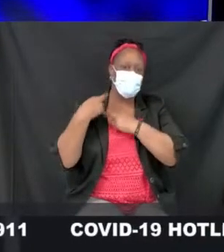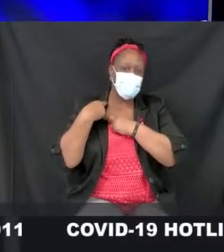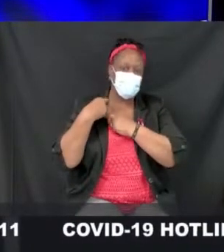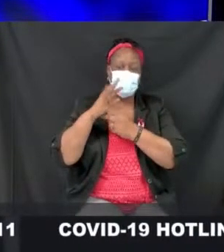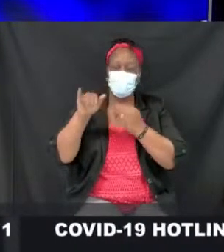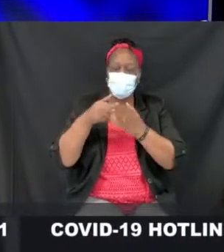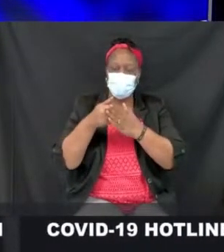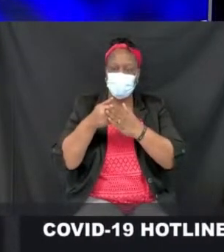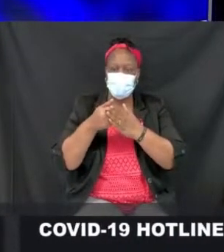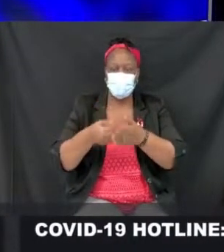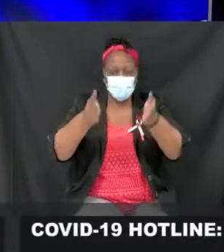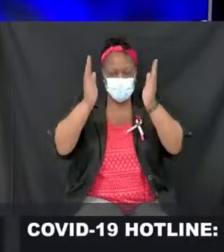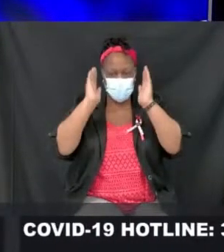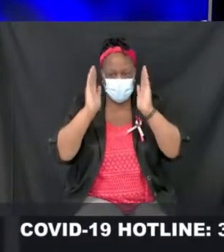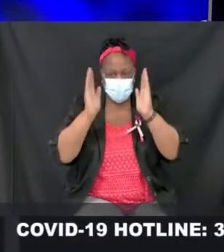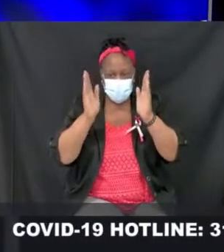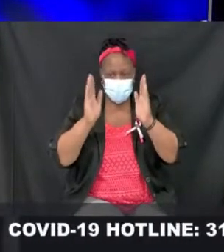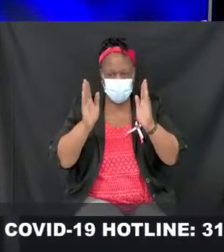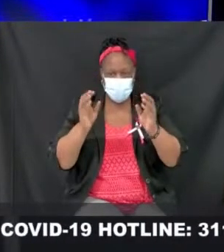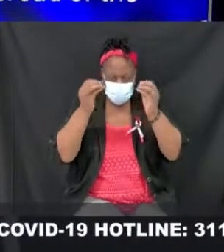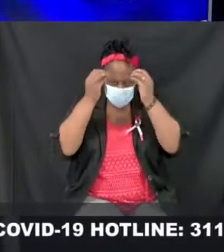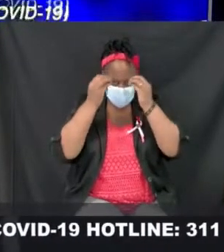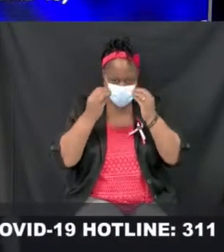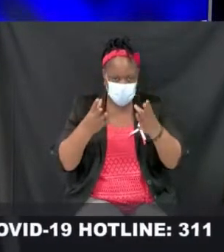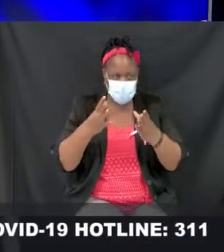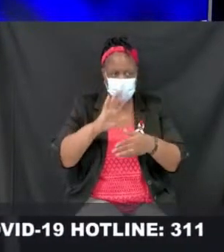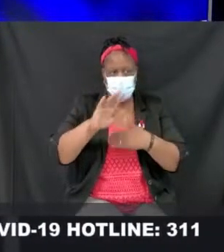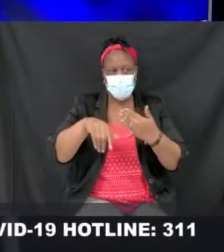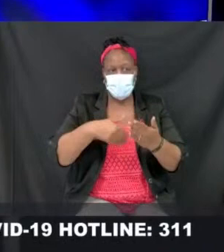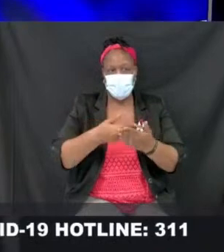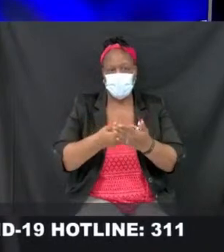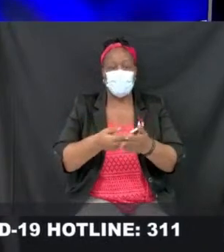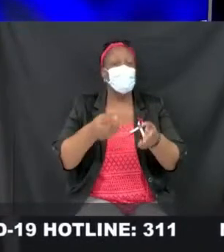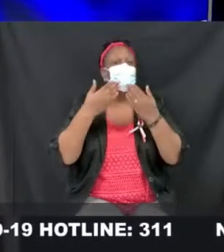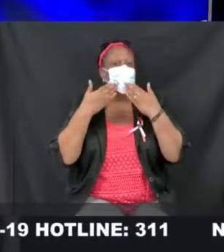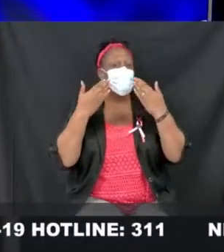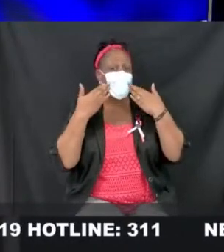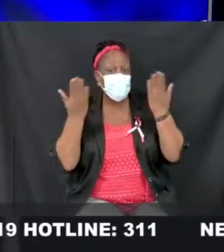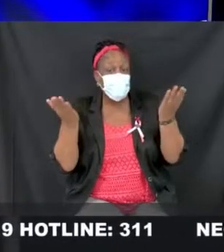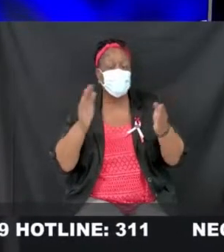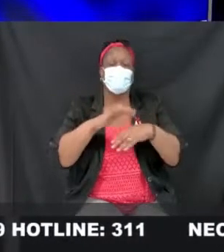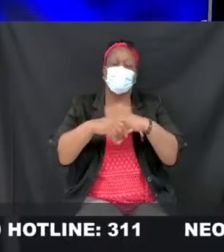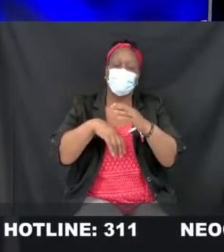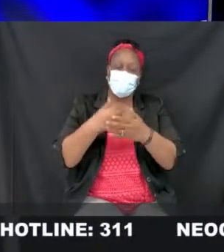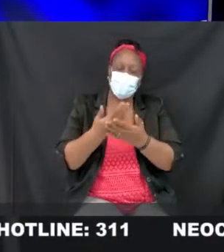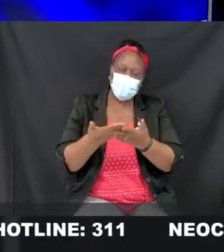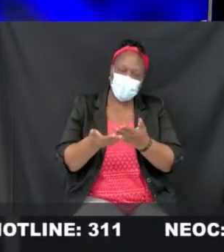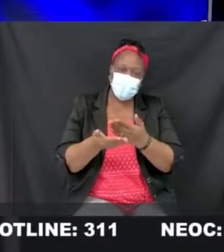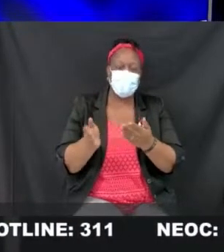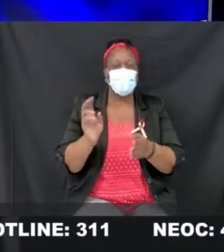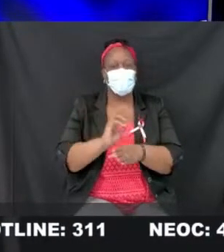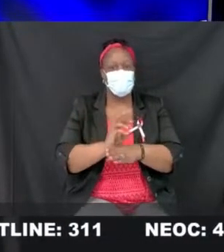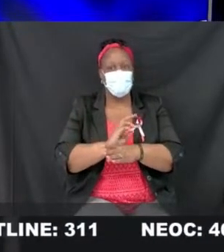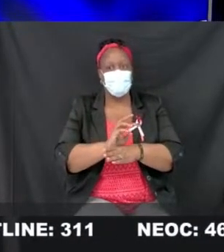the pharmaceutical and non-pharmaceutical guidance that is intended to reduce your risk of